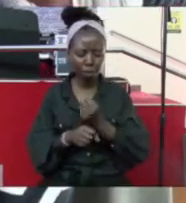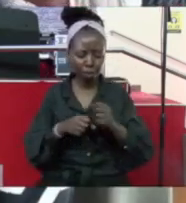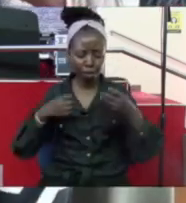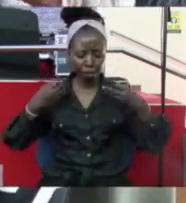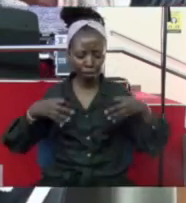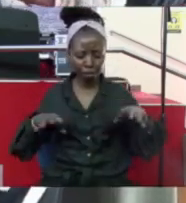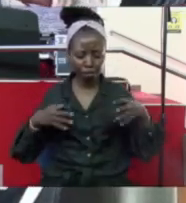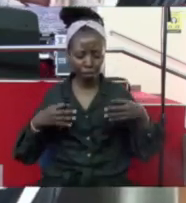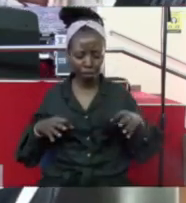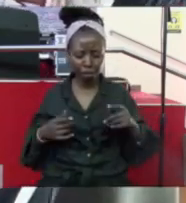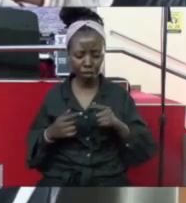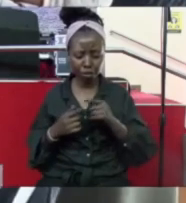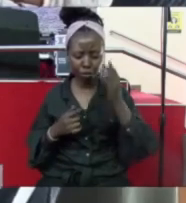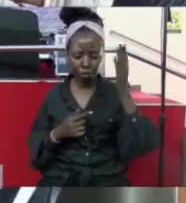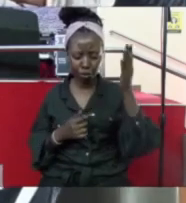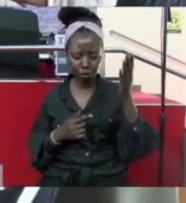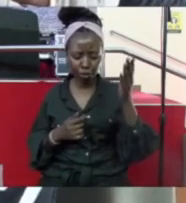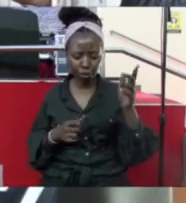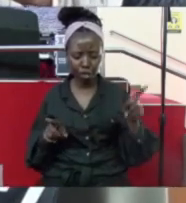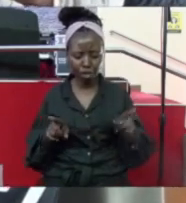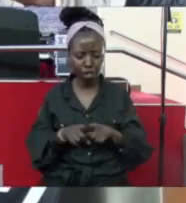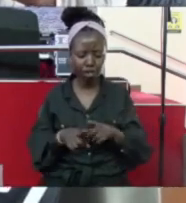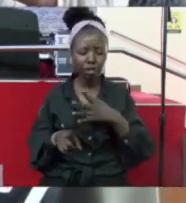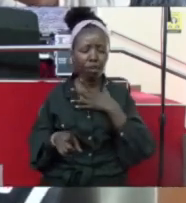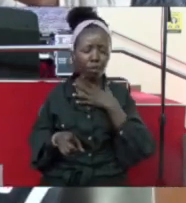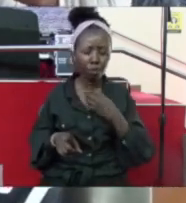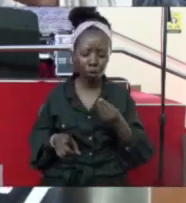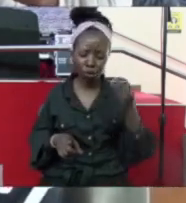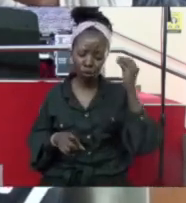kwamba watajiachilia kwako. And they will desire to know you whom